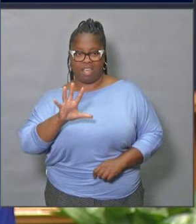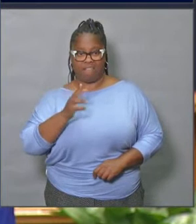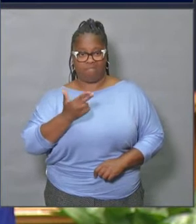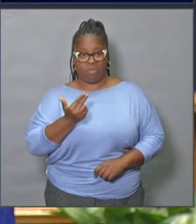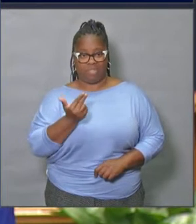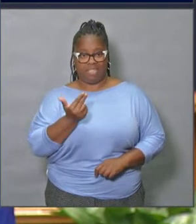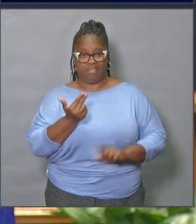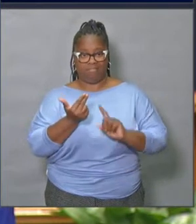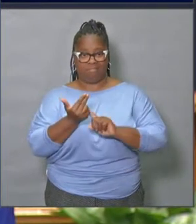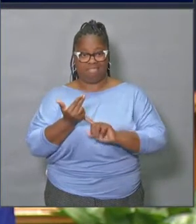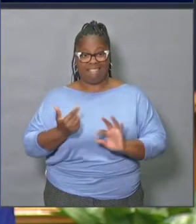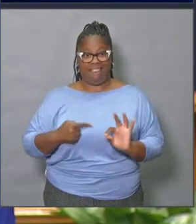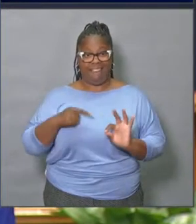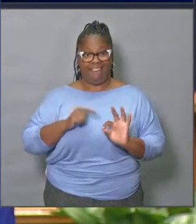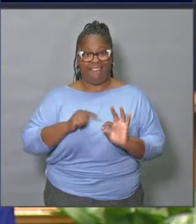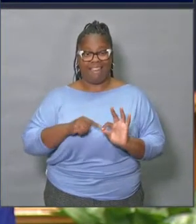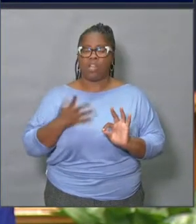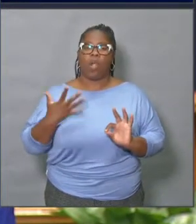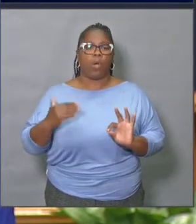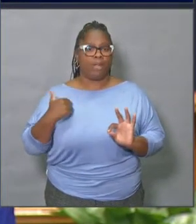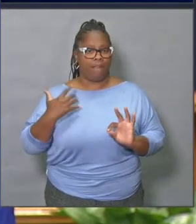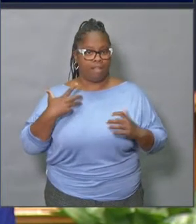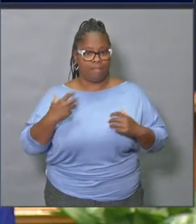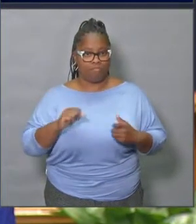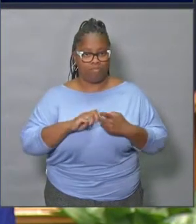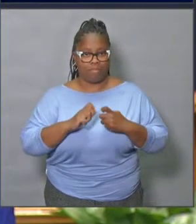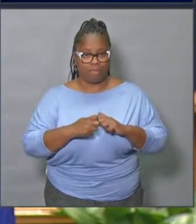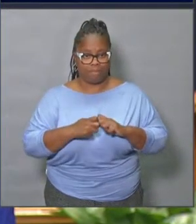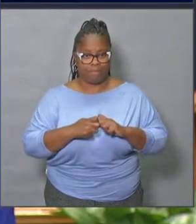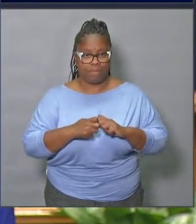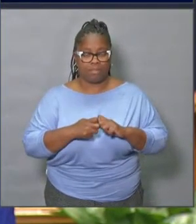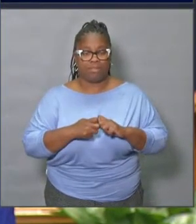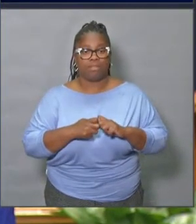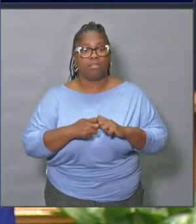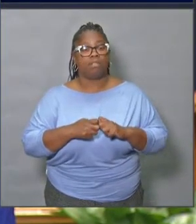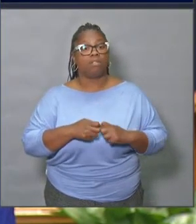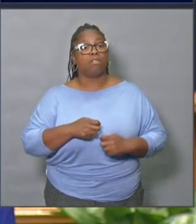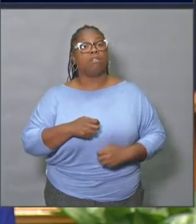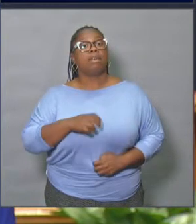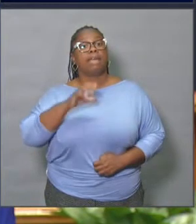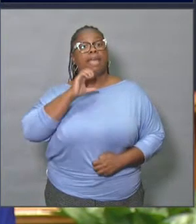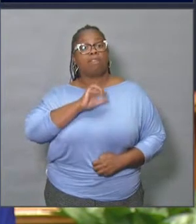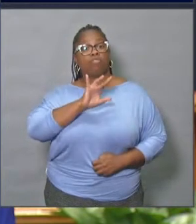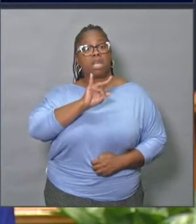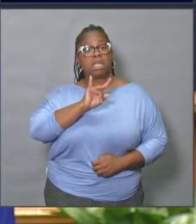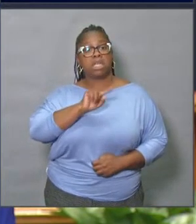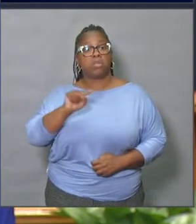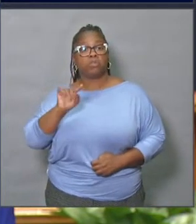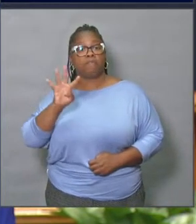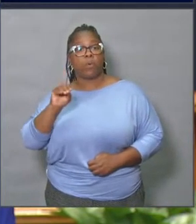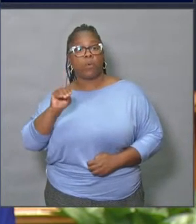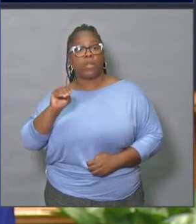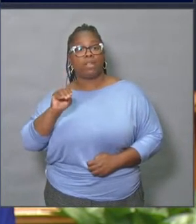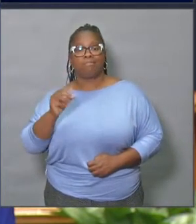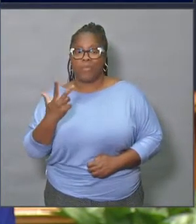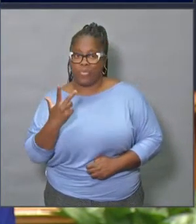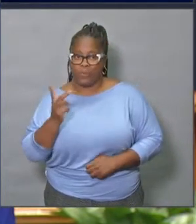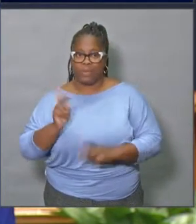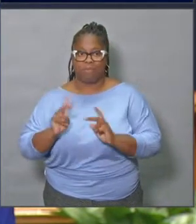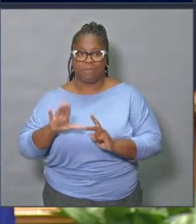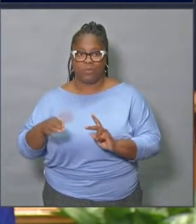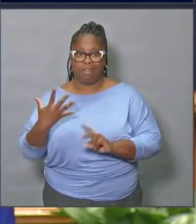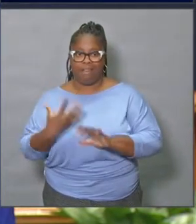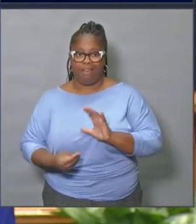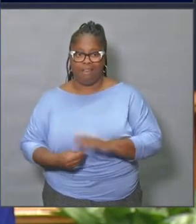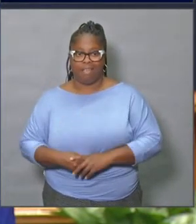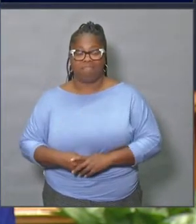this age group had underlying health conditions. 3 of the people who died are between the ages of 18 and 40, and all 3 who